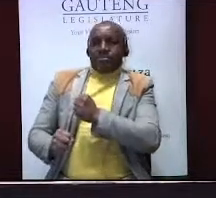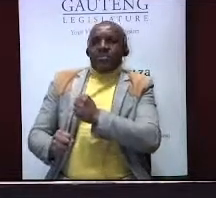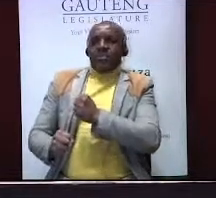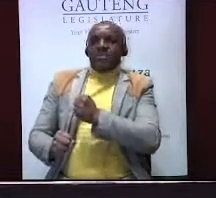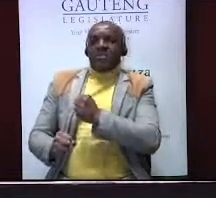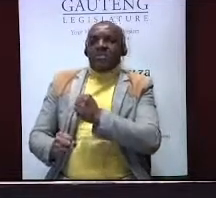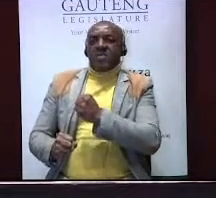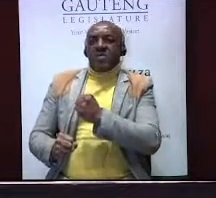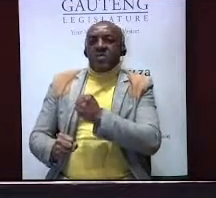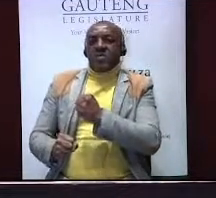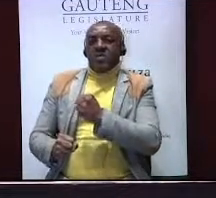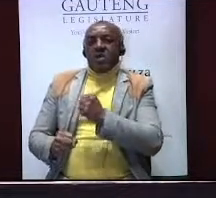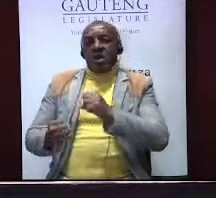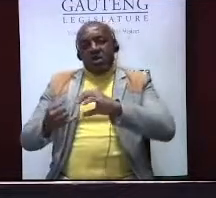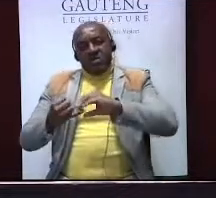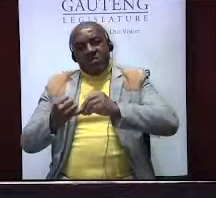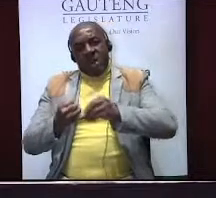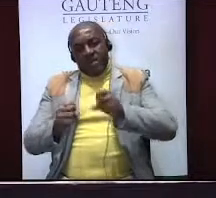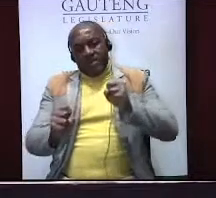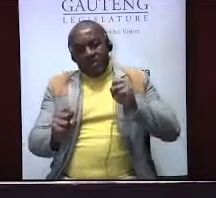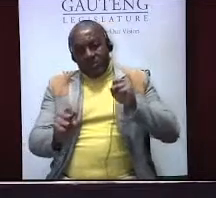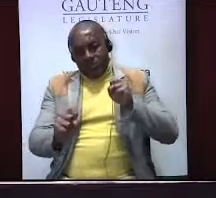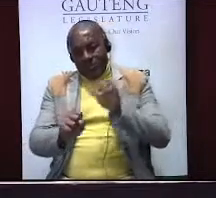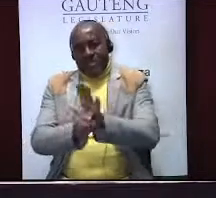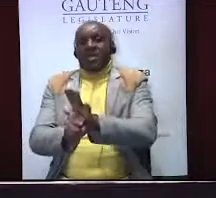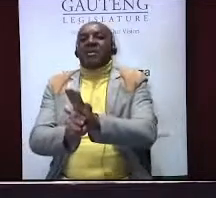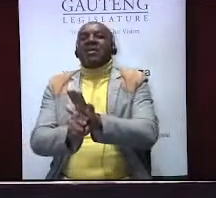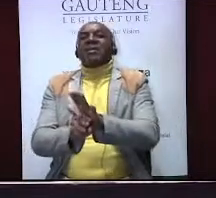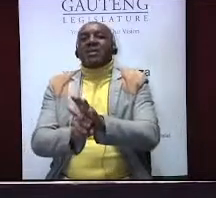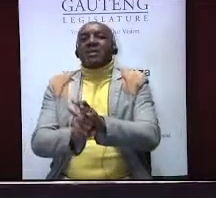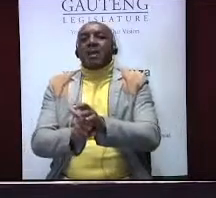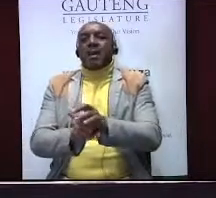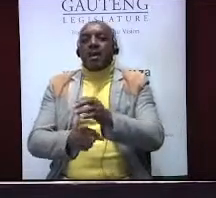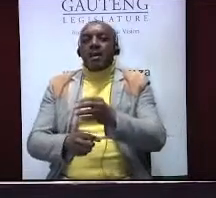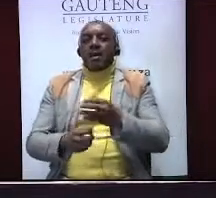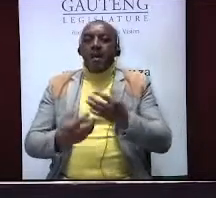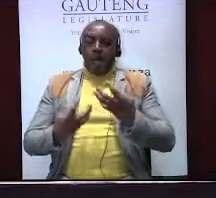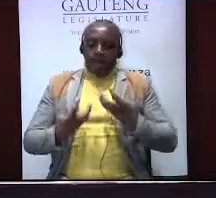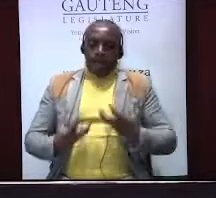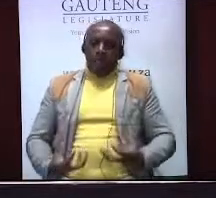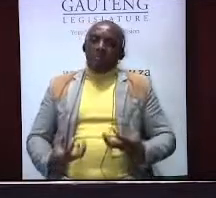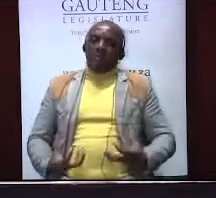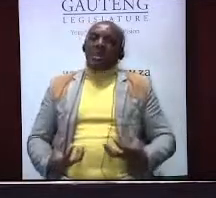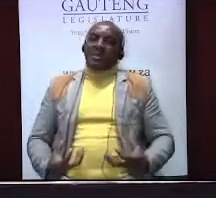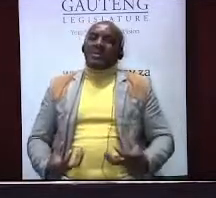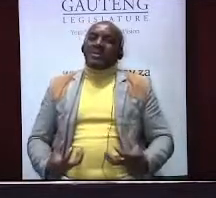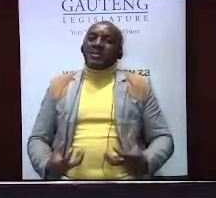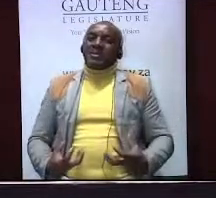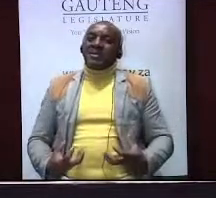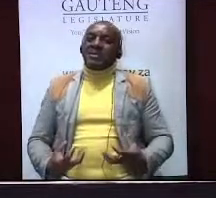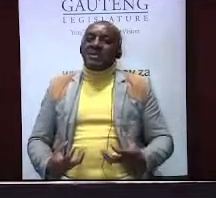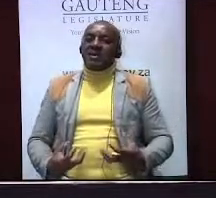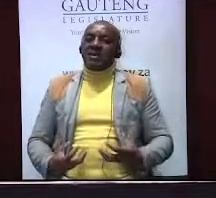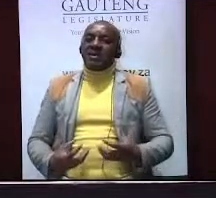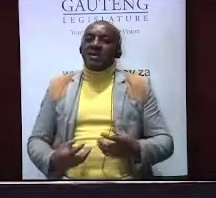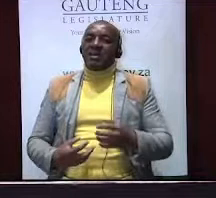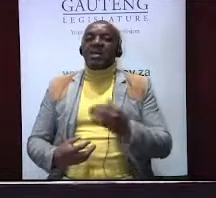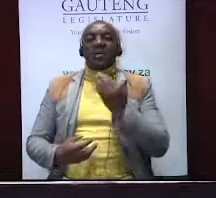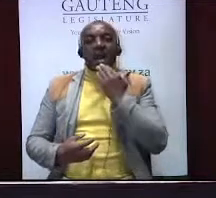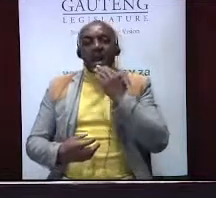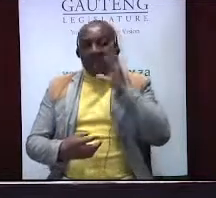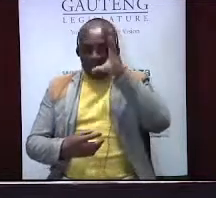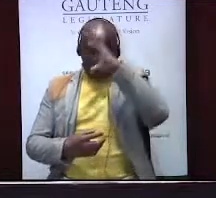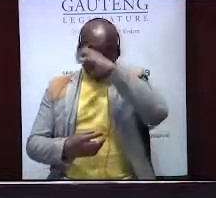its pursuit of tackling poverty, inequality, unemployment, and moral degeneration is, of course, the